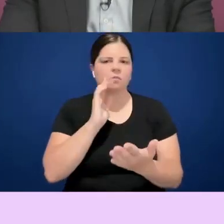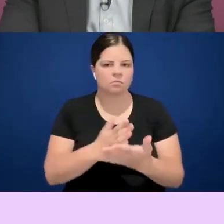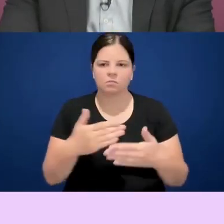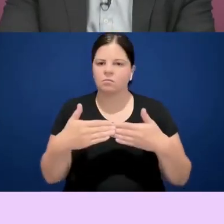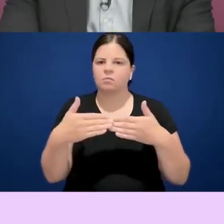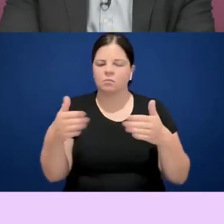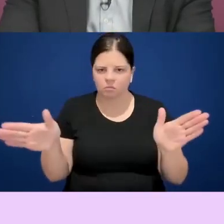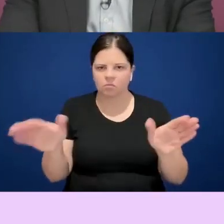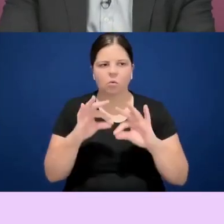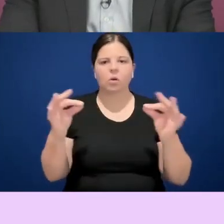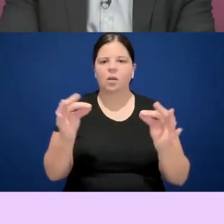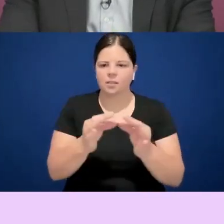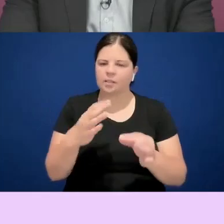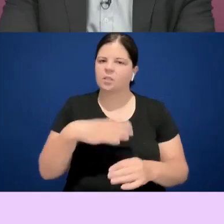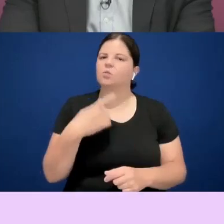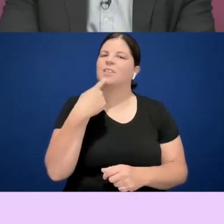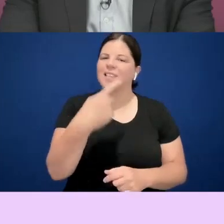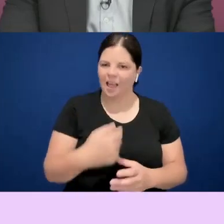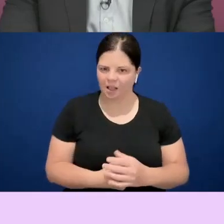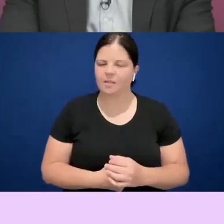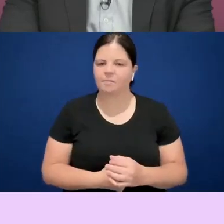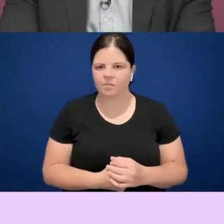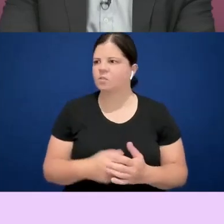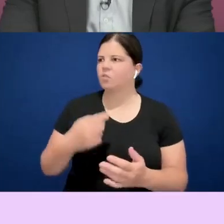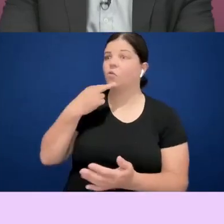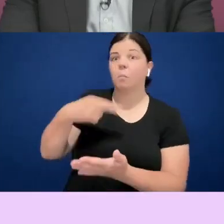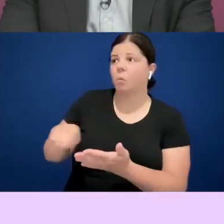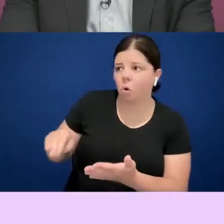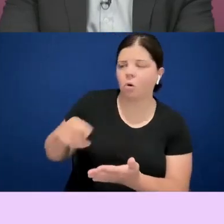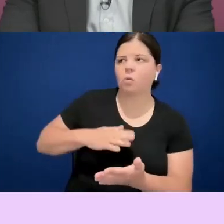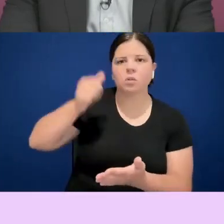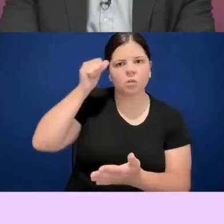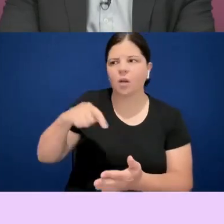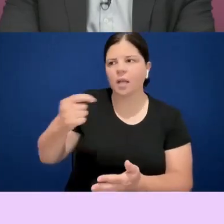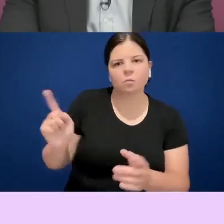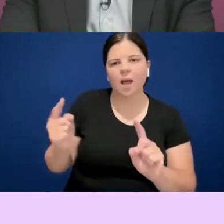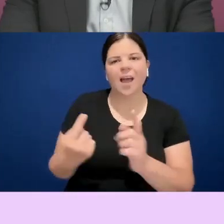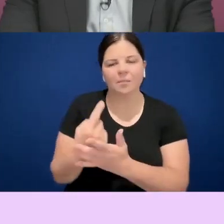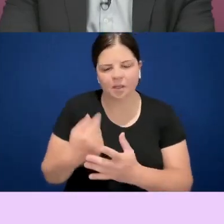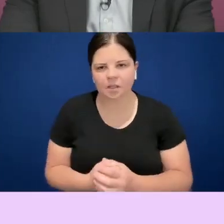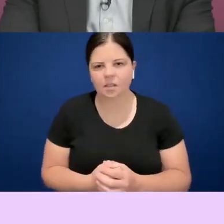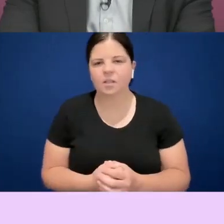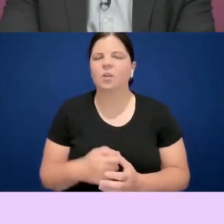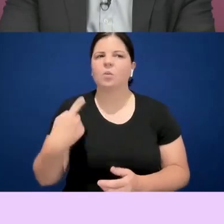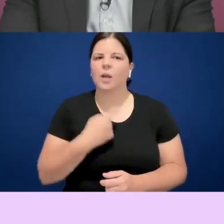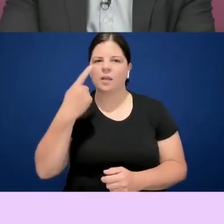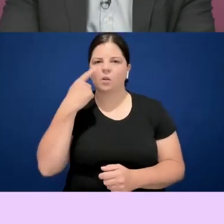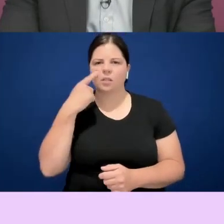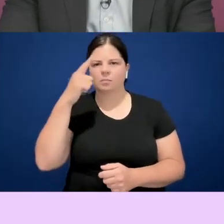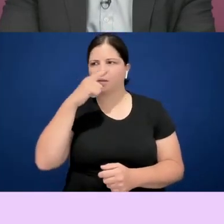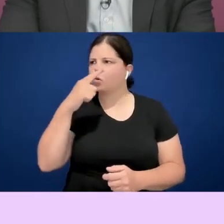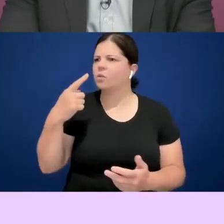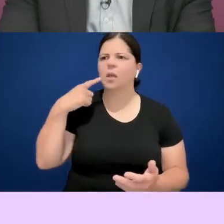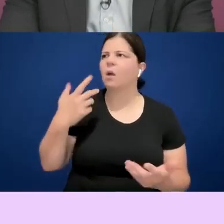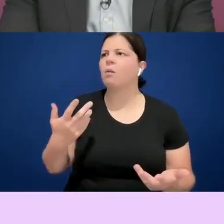in the organisation. And what we see is, in the absence of information, people may perceive impropriety.